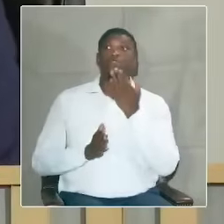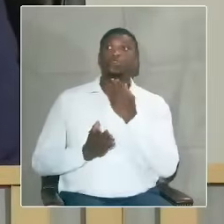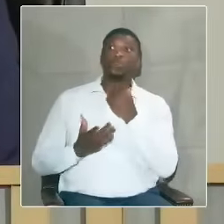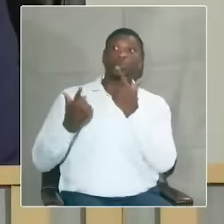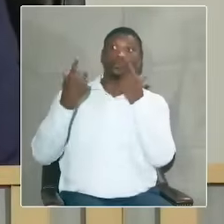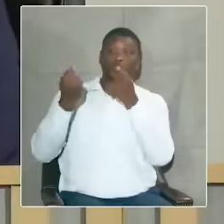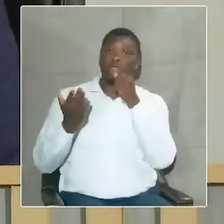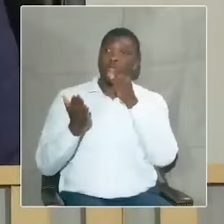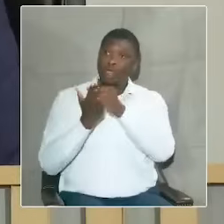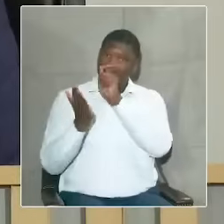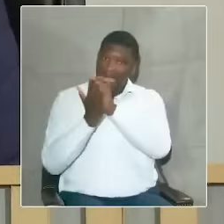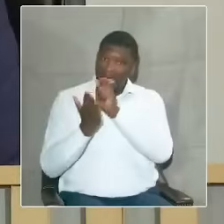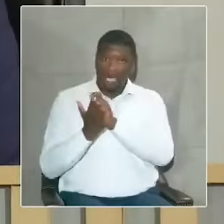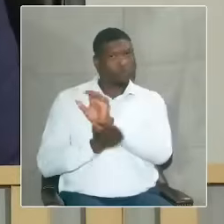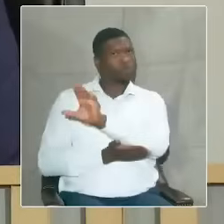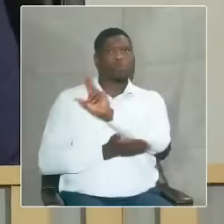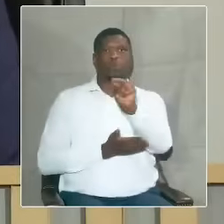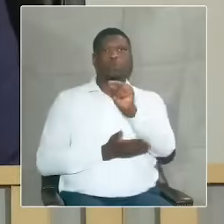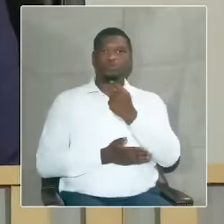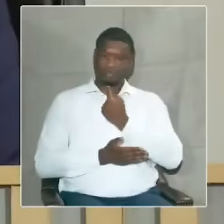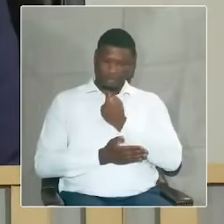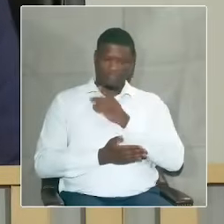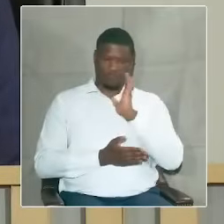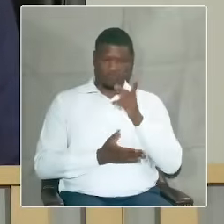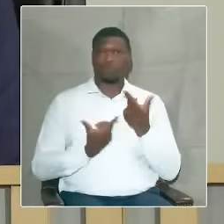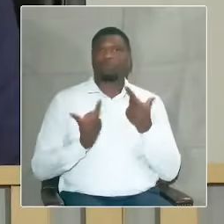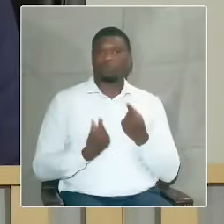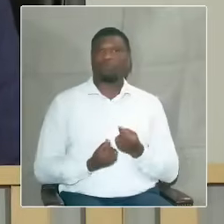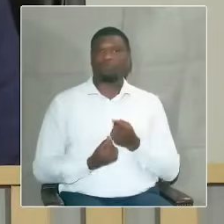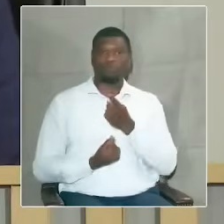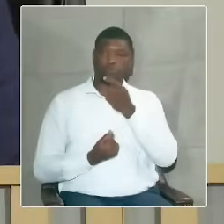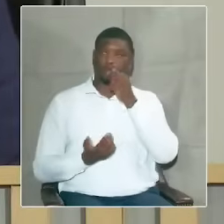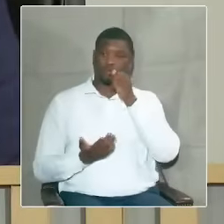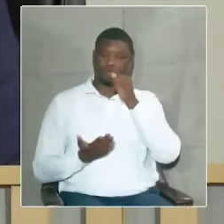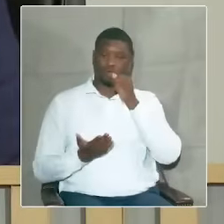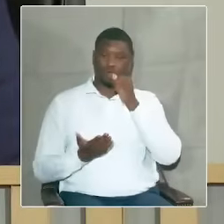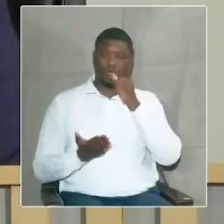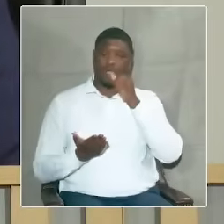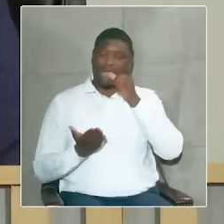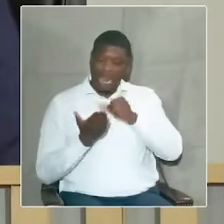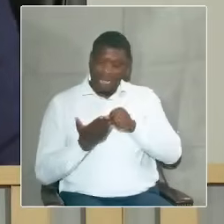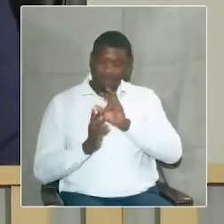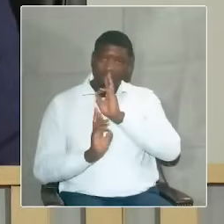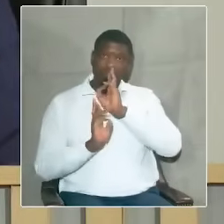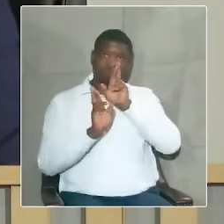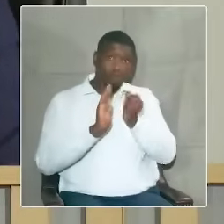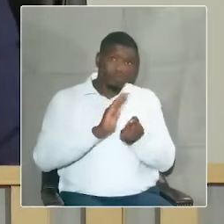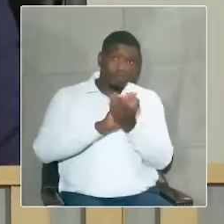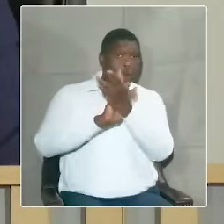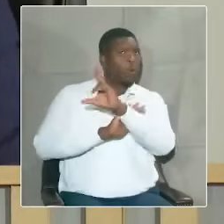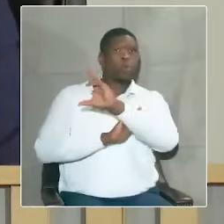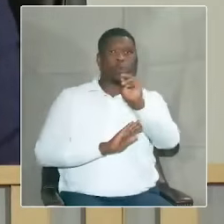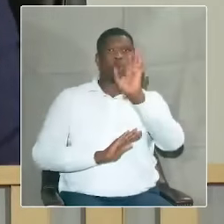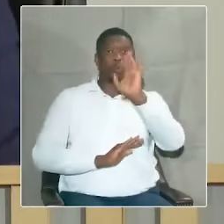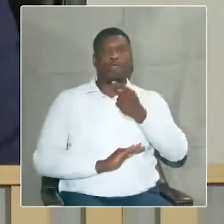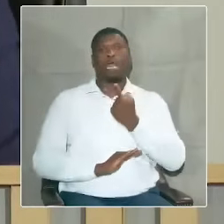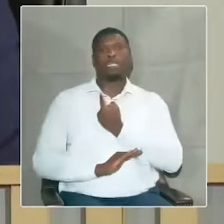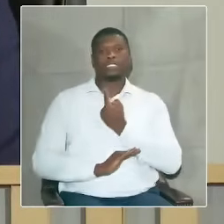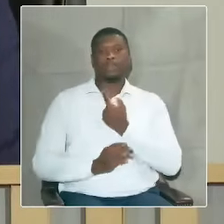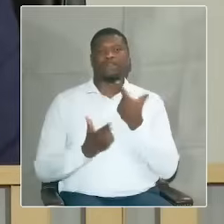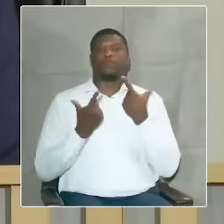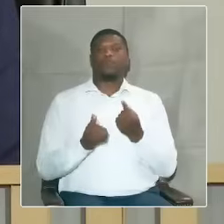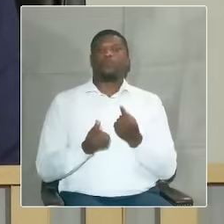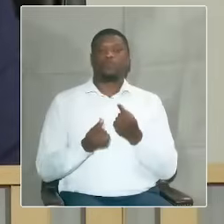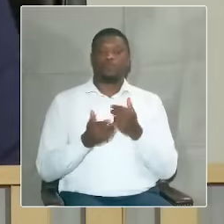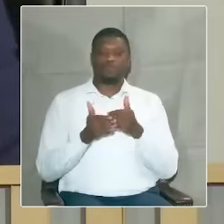even write anything, the report to the minister. I'll do it myself. And once we